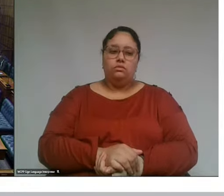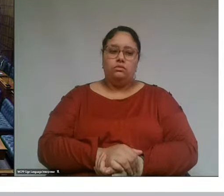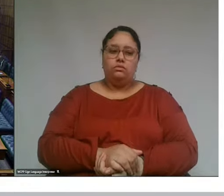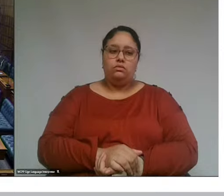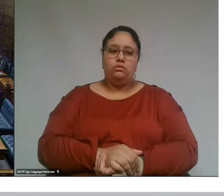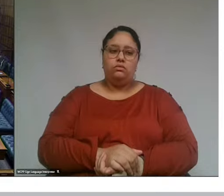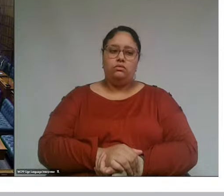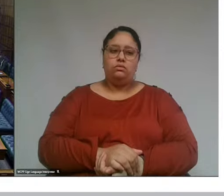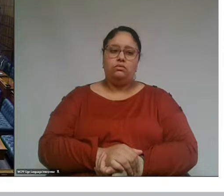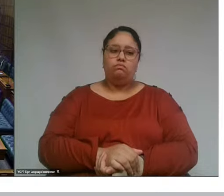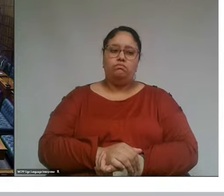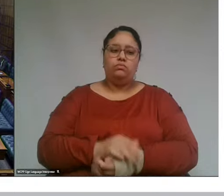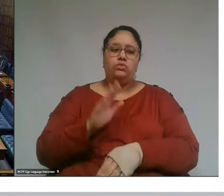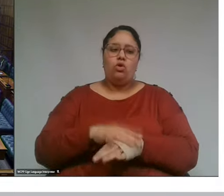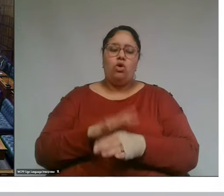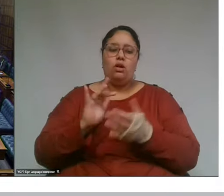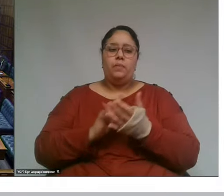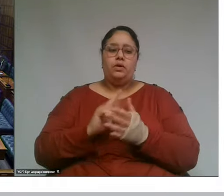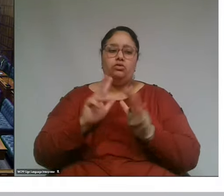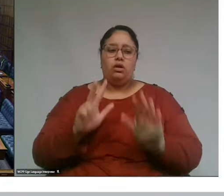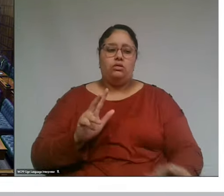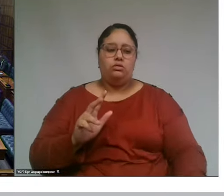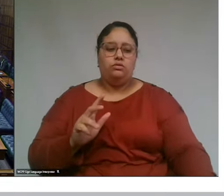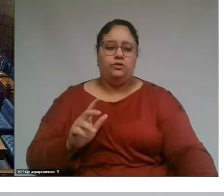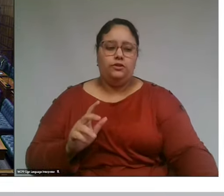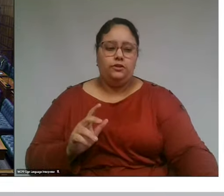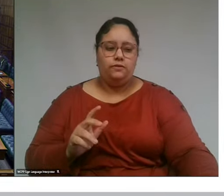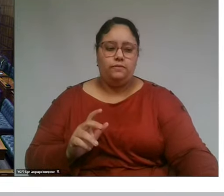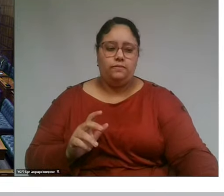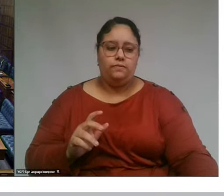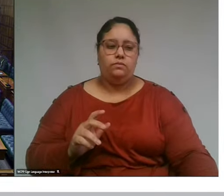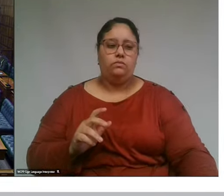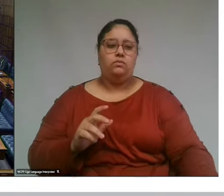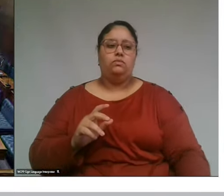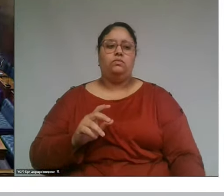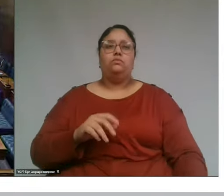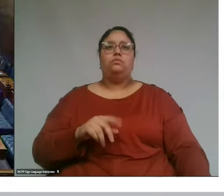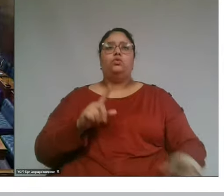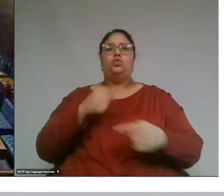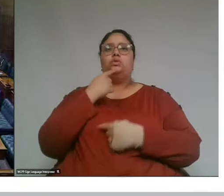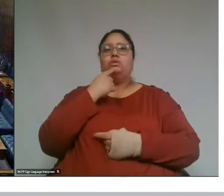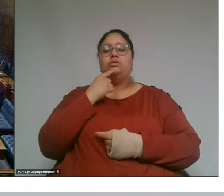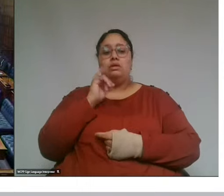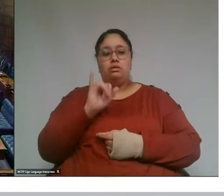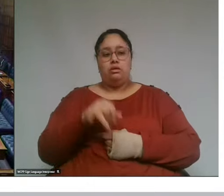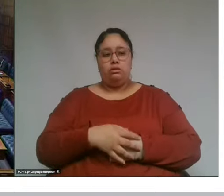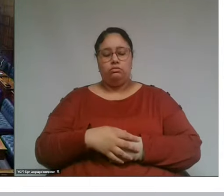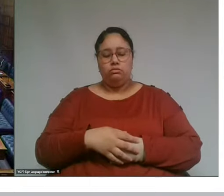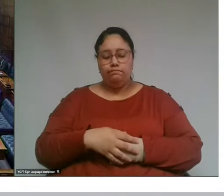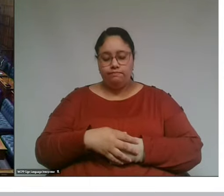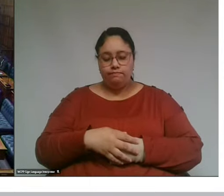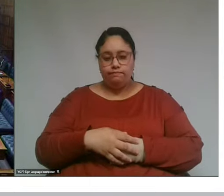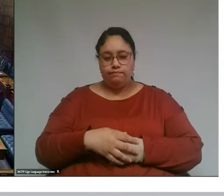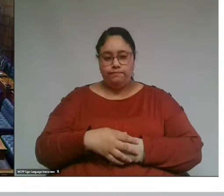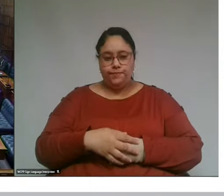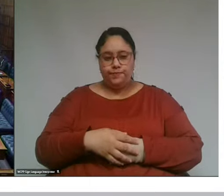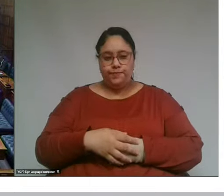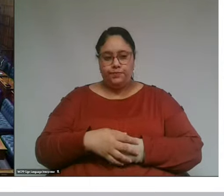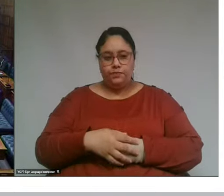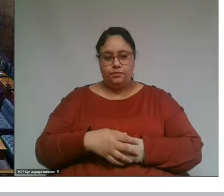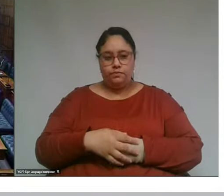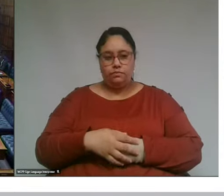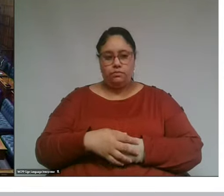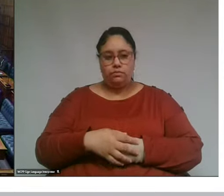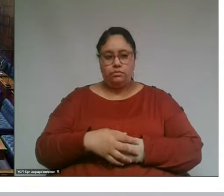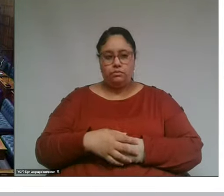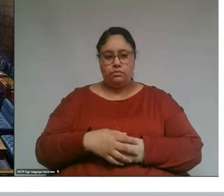um page eight I think you mention there that whil the sez